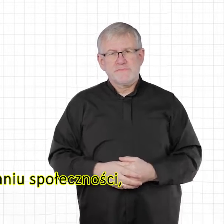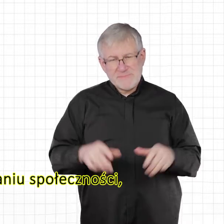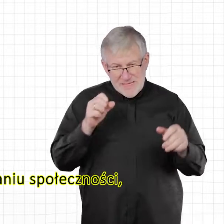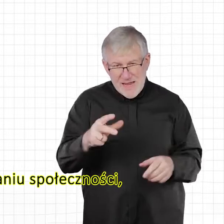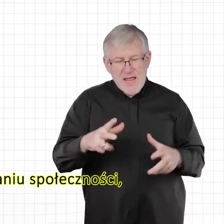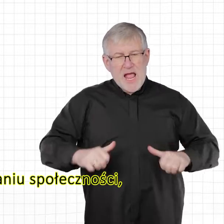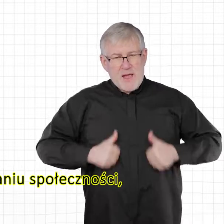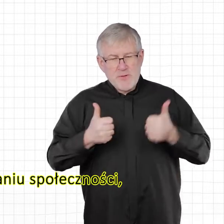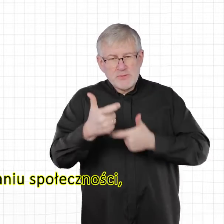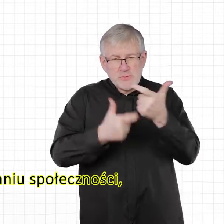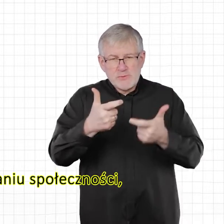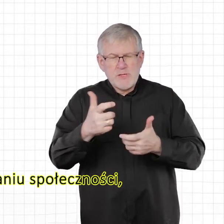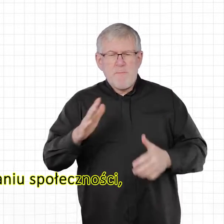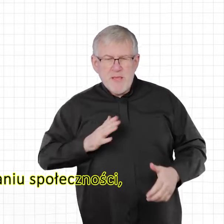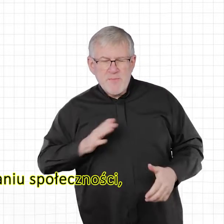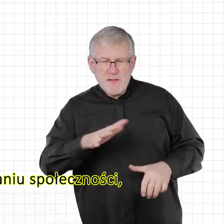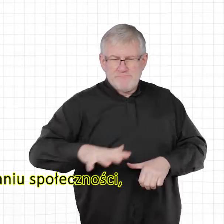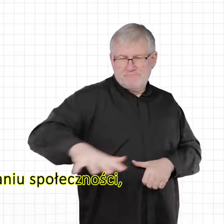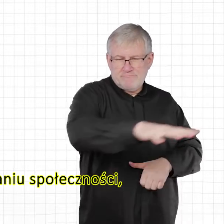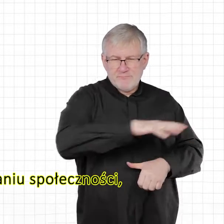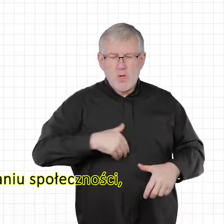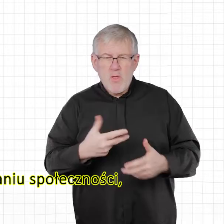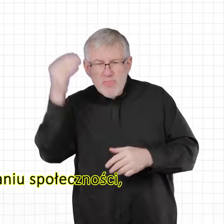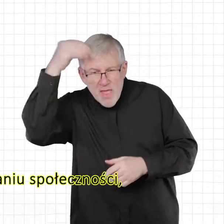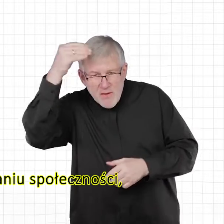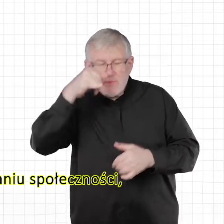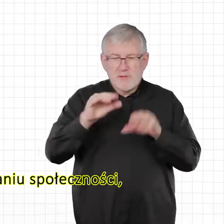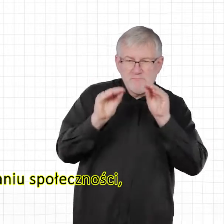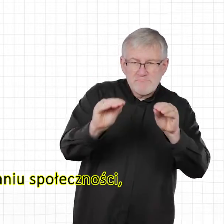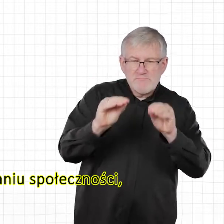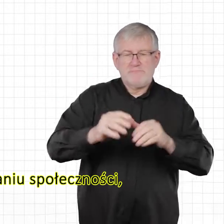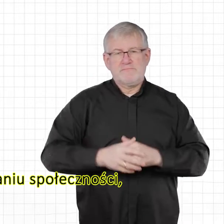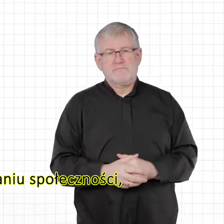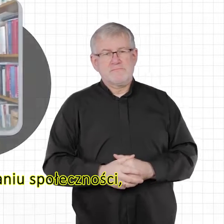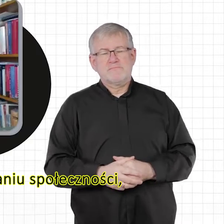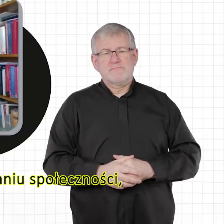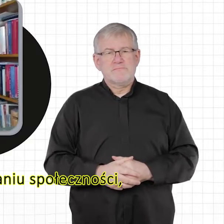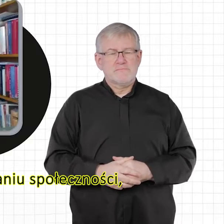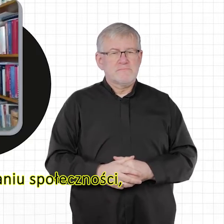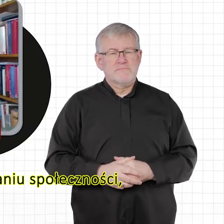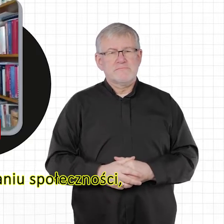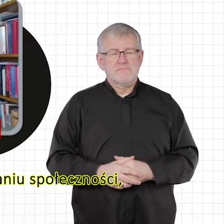we don't have so many experience right now in building